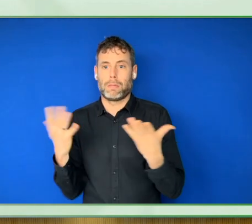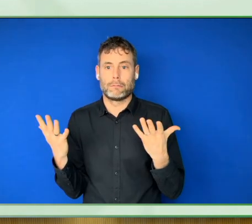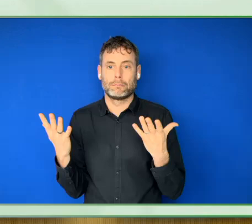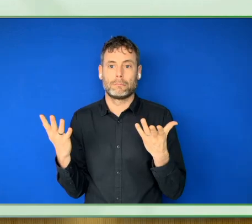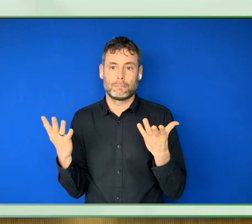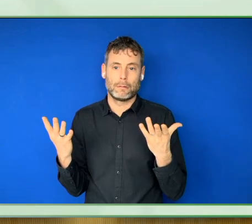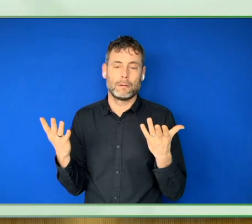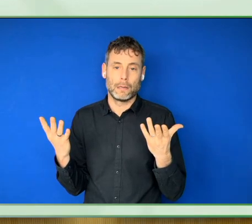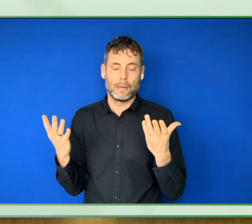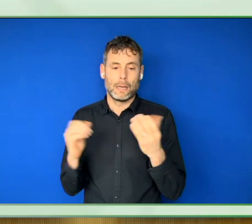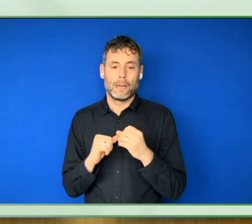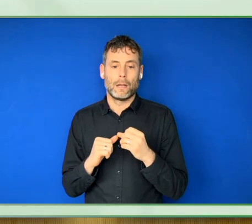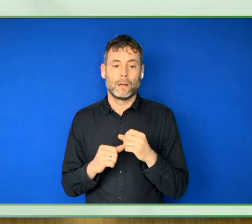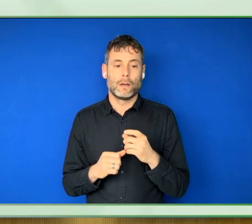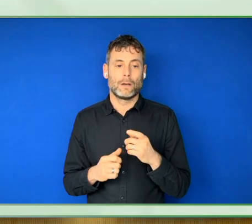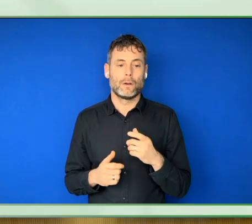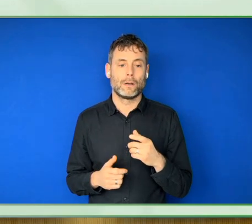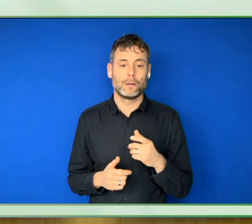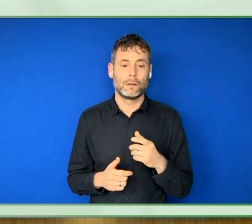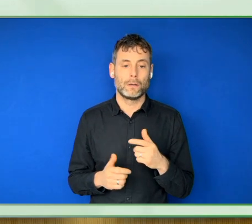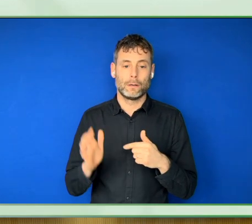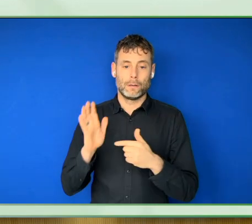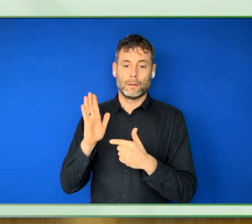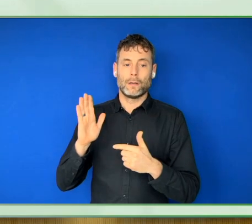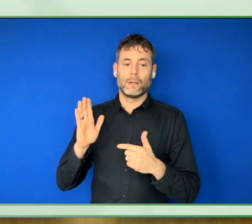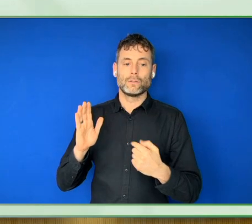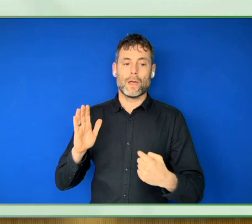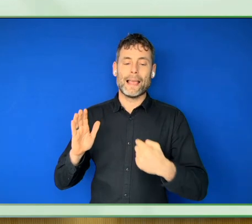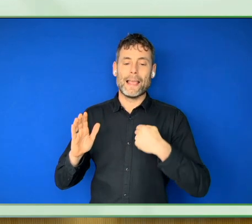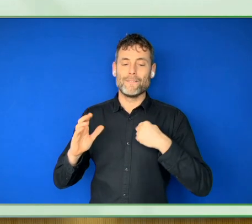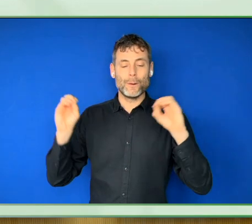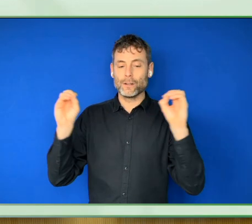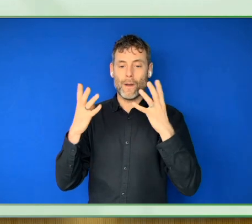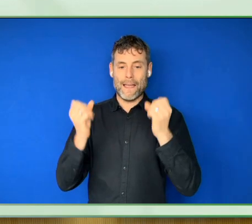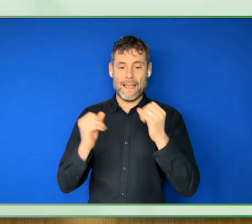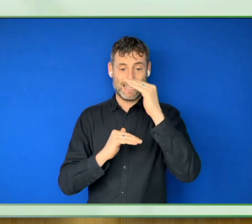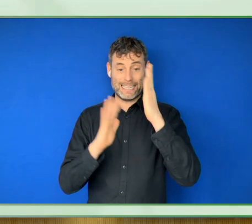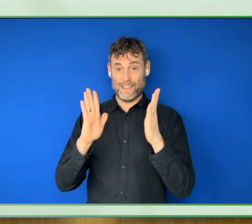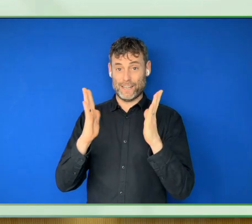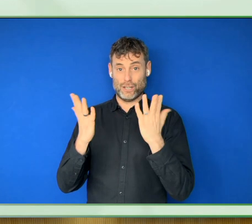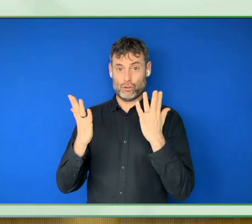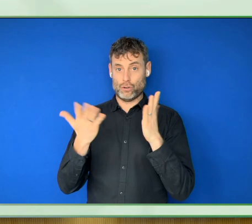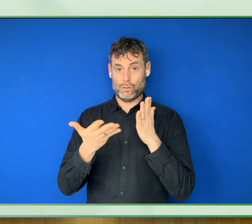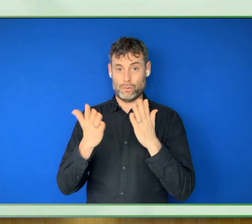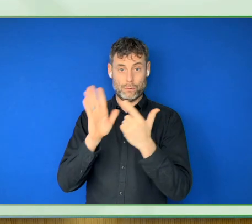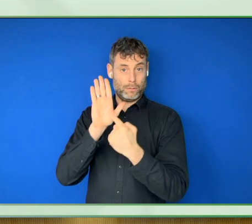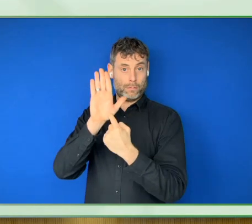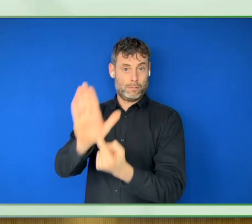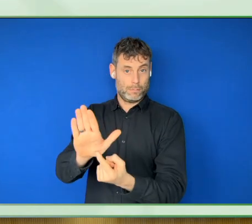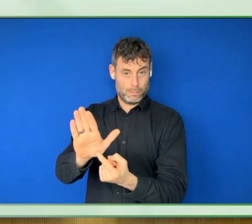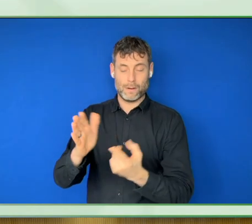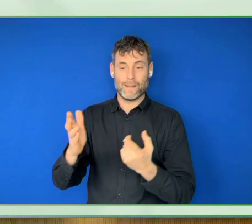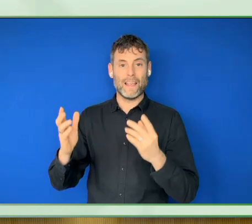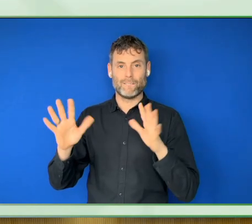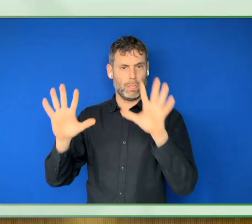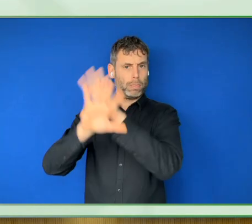enforcement comes from a definition that's common. If we don't have a definition, there's nothing to enforce. If there's nothing to enforce, it can't be a right. If it's not a